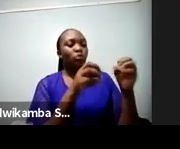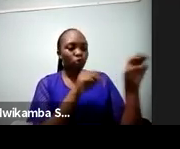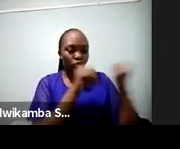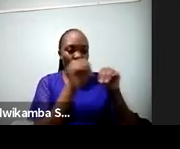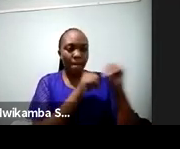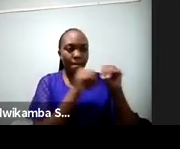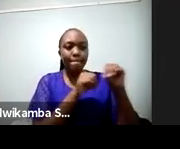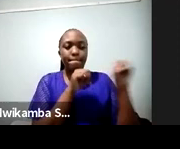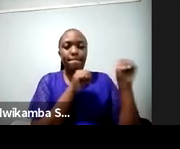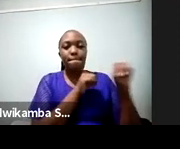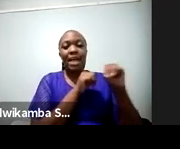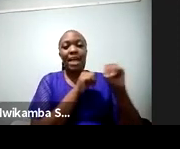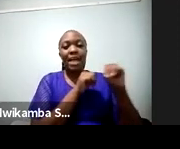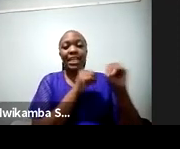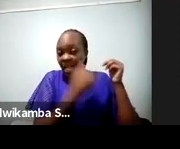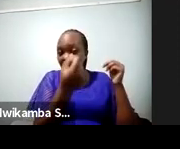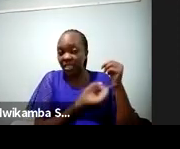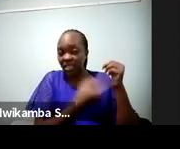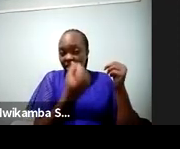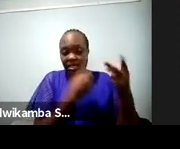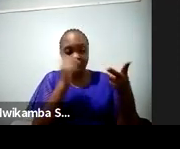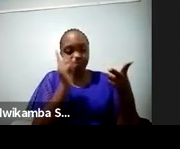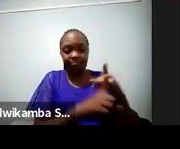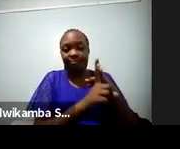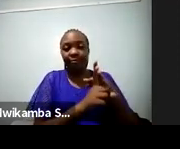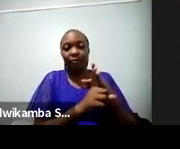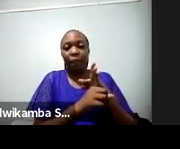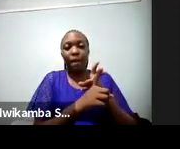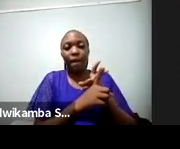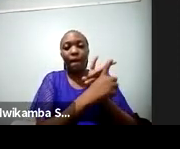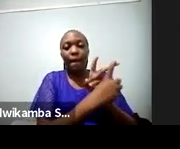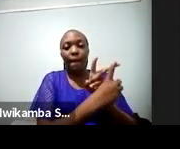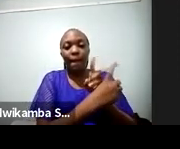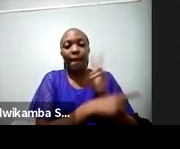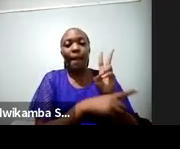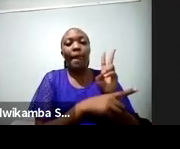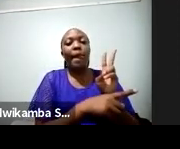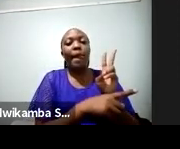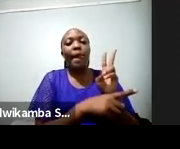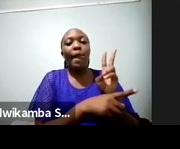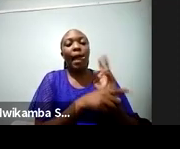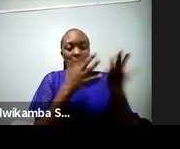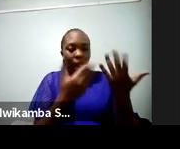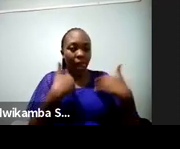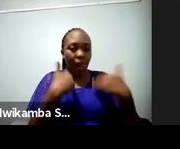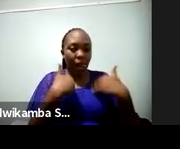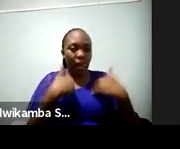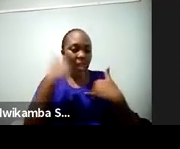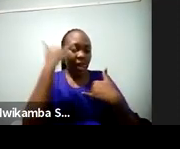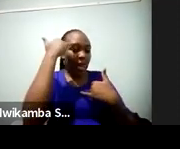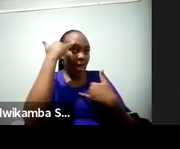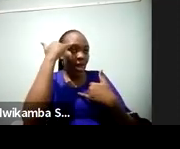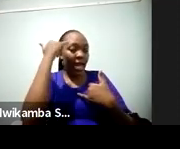of formulas you can use to sort of give you an idea on how to invest or how to save. And I'm going to use some